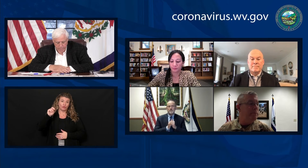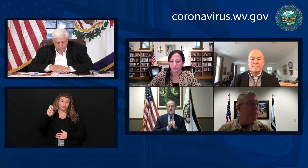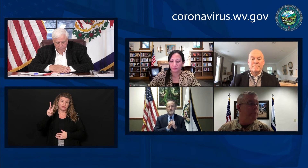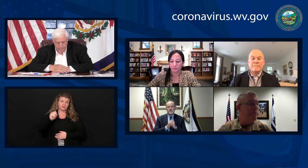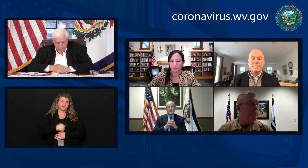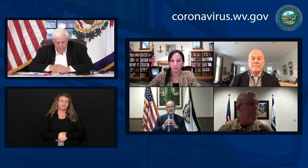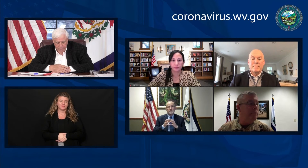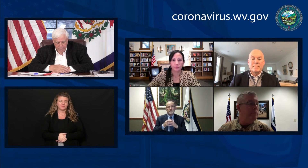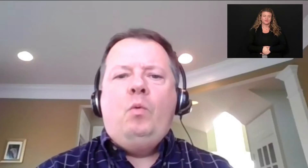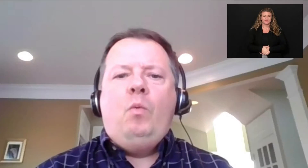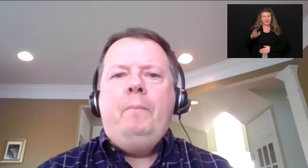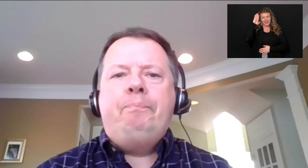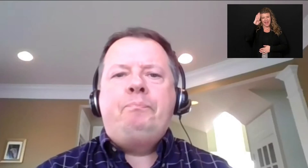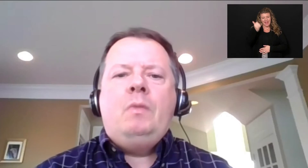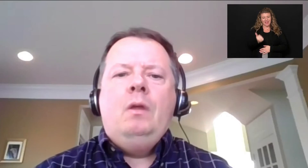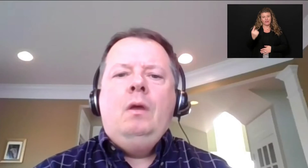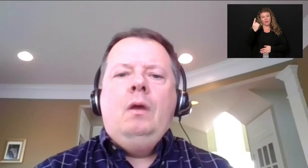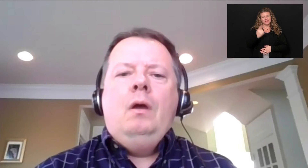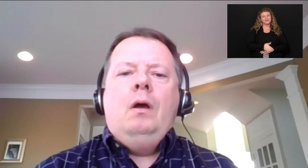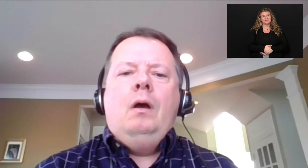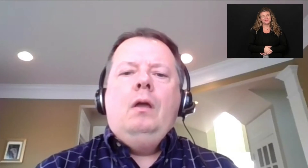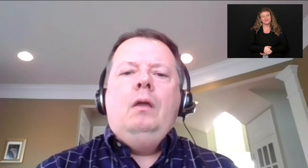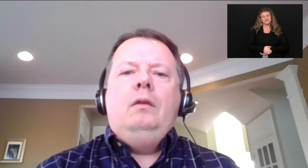Hi, Governor. Hi, everybody. Hope you're well.